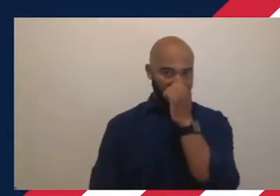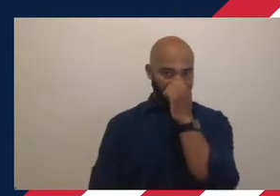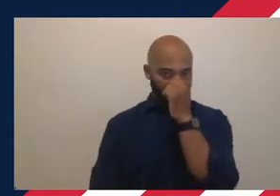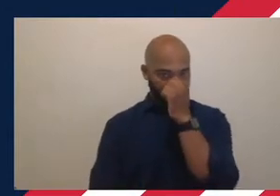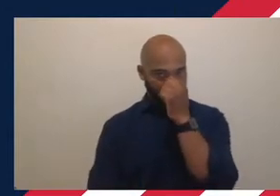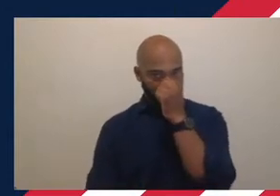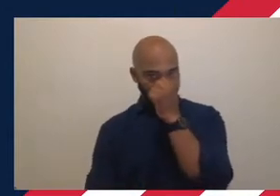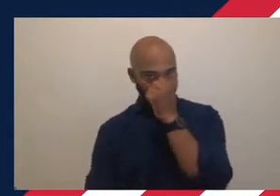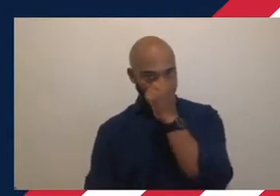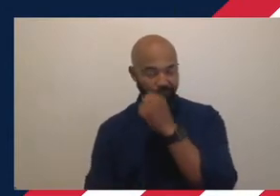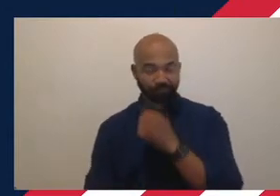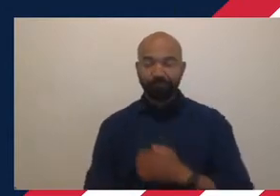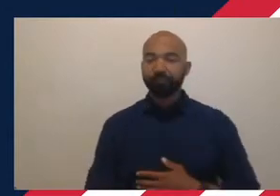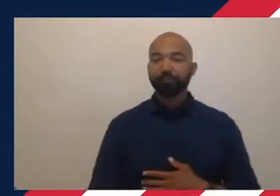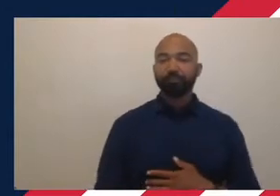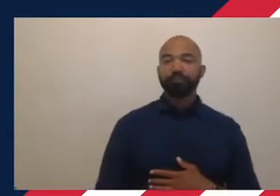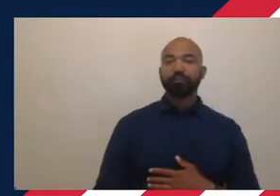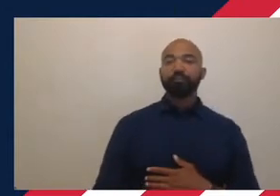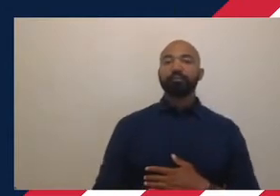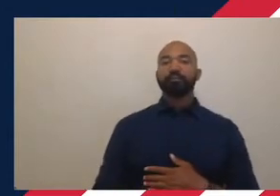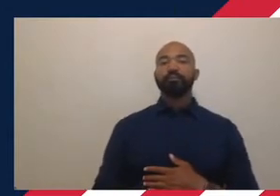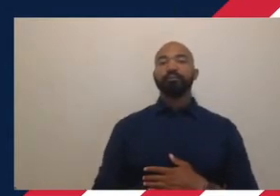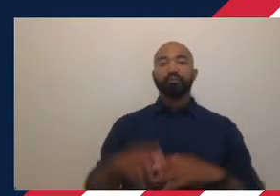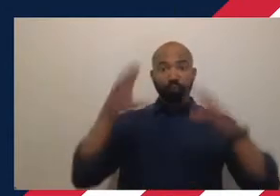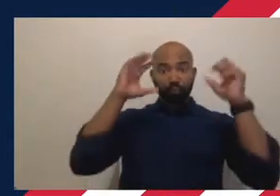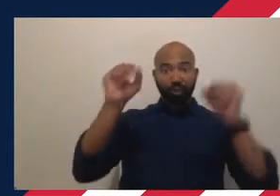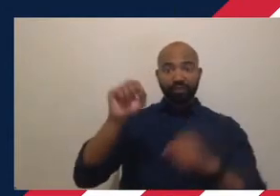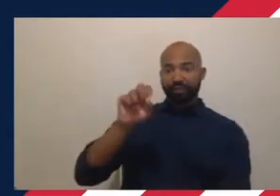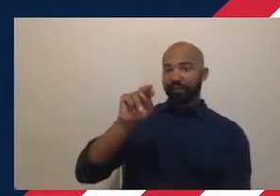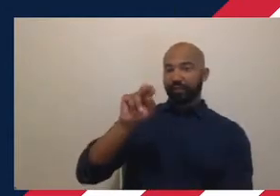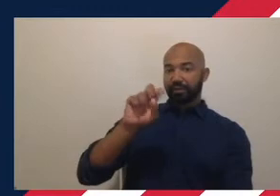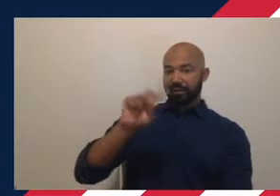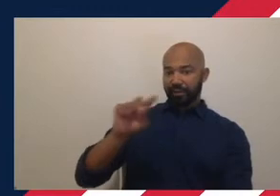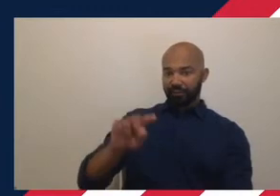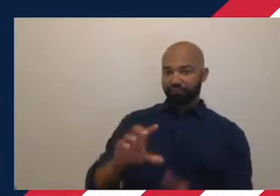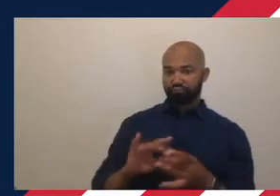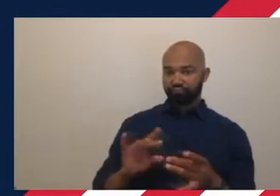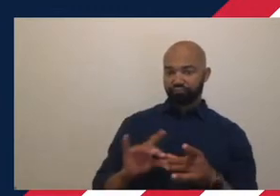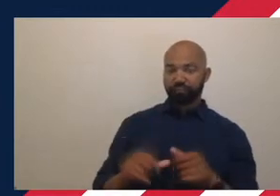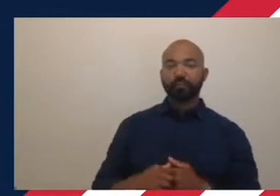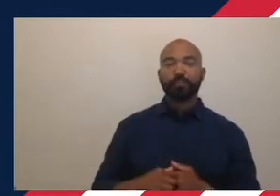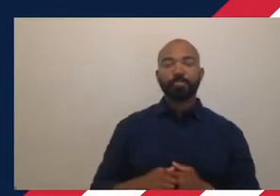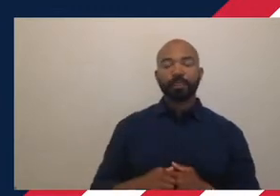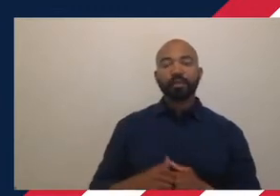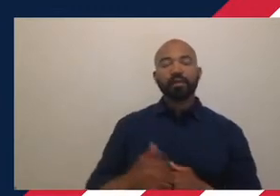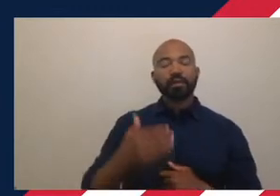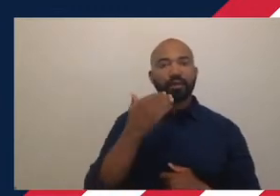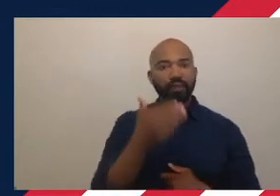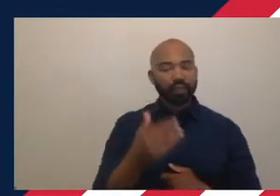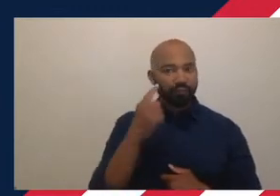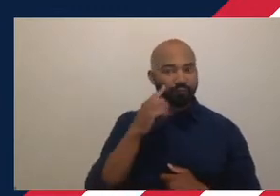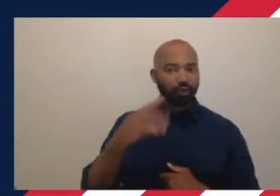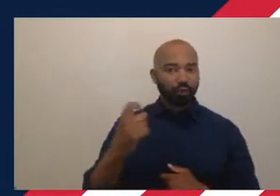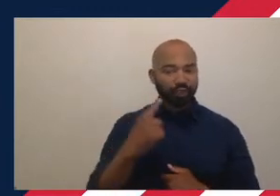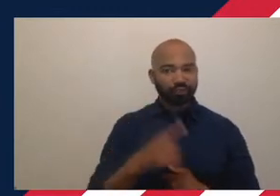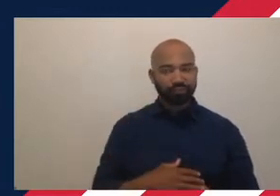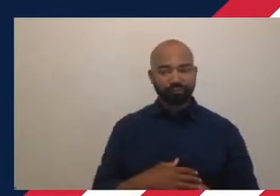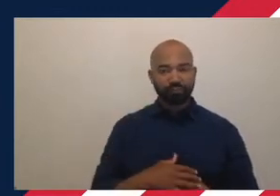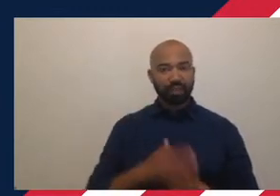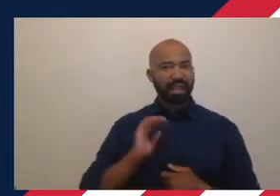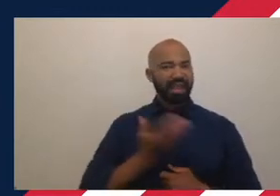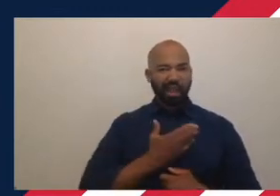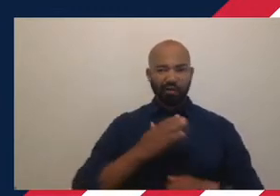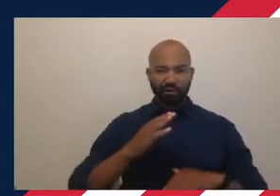Thank you for that question. Let me just highlight the resilience of the Navajo people, as